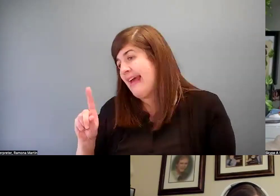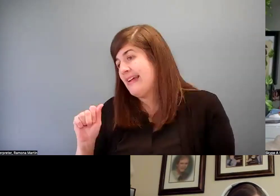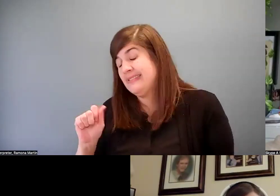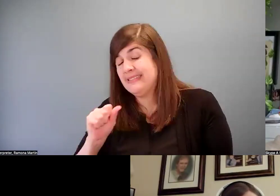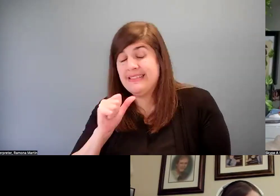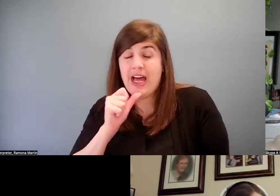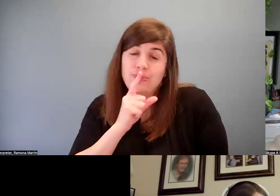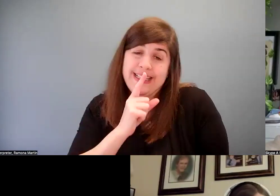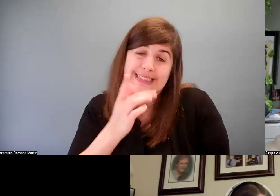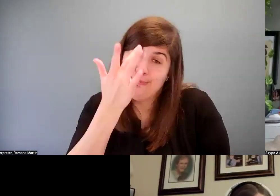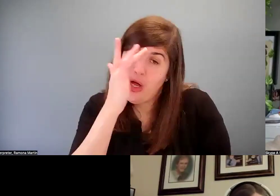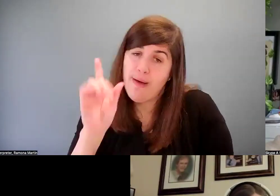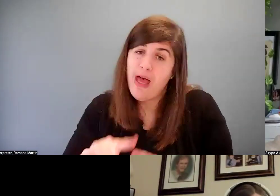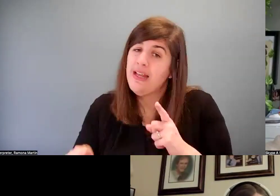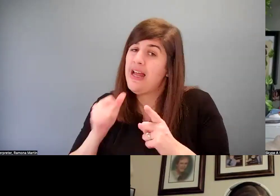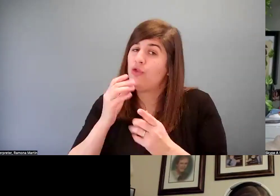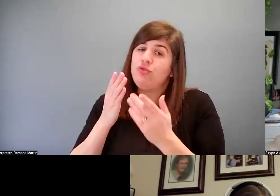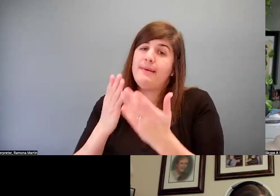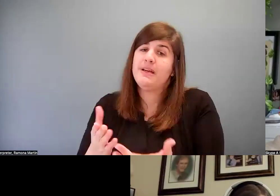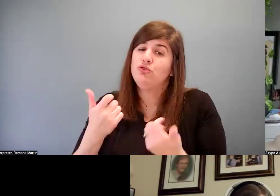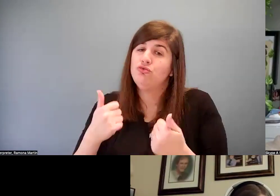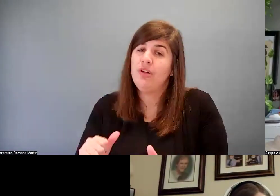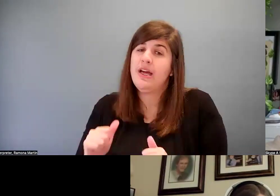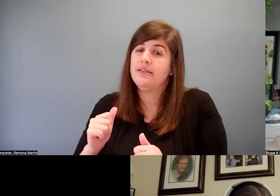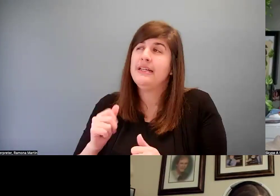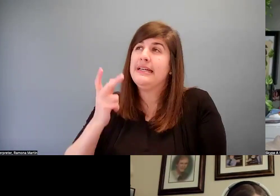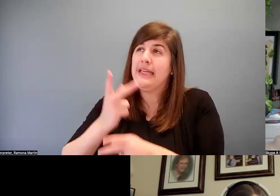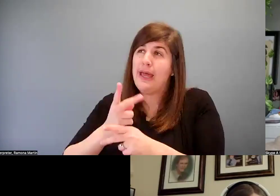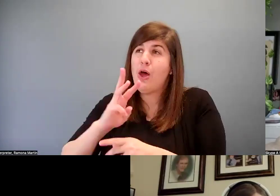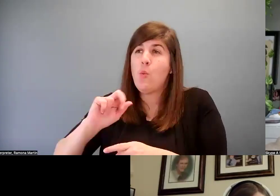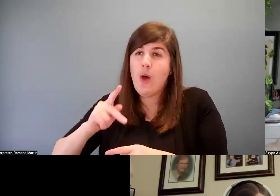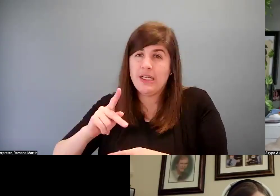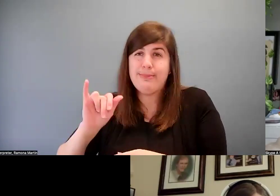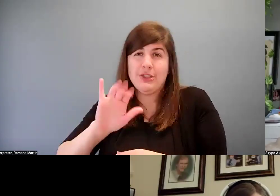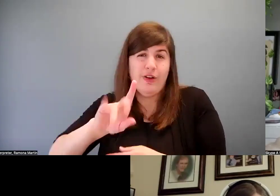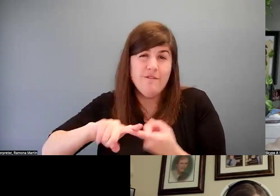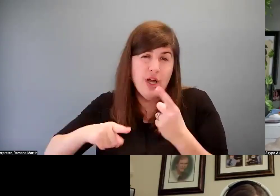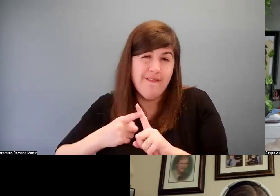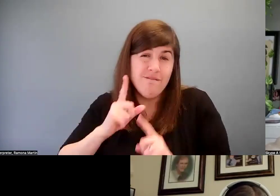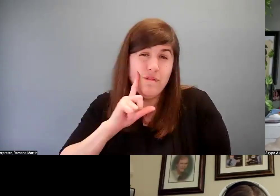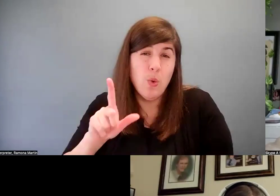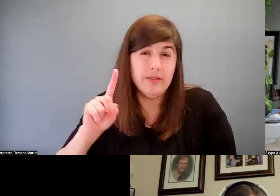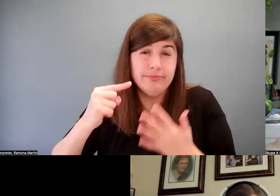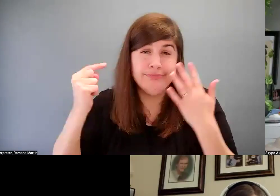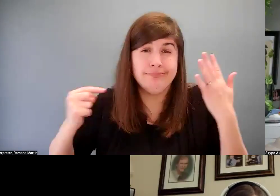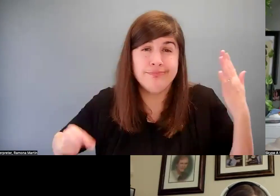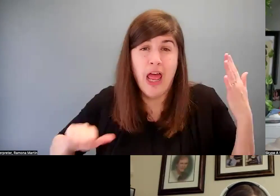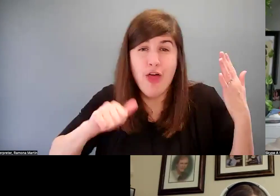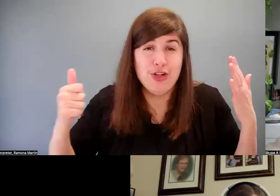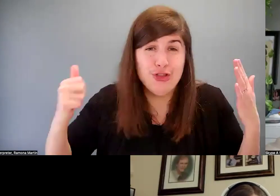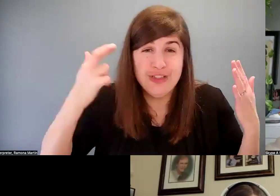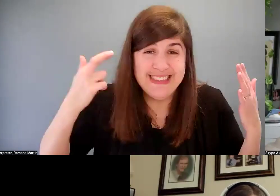So, but I also wouldn't recommend trying to keep a wasp as a pet for other reasons. Yeah, Um, so good